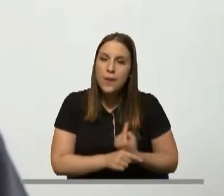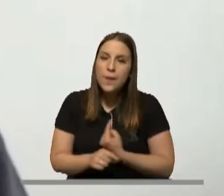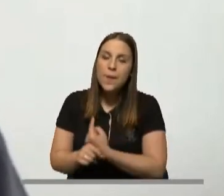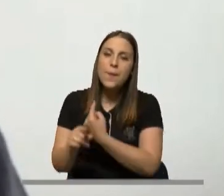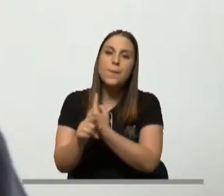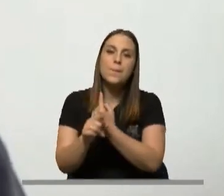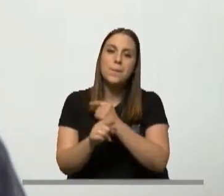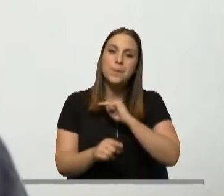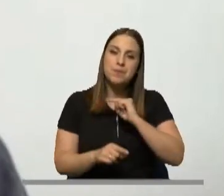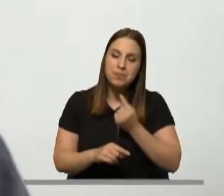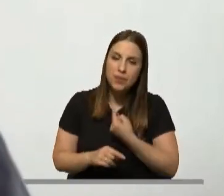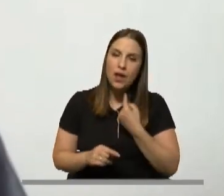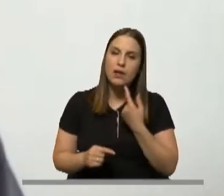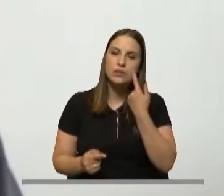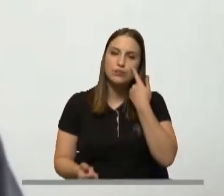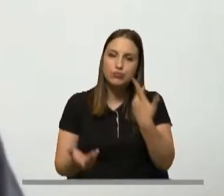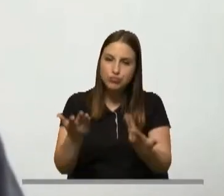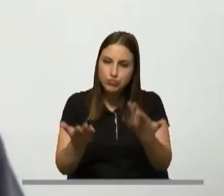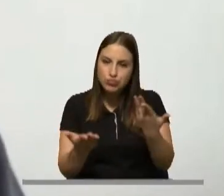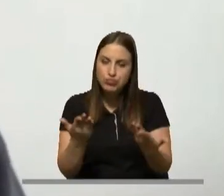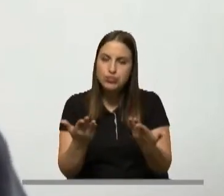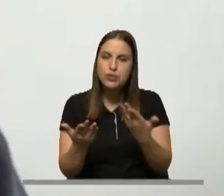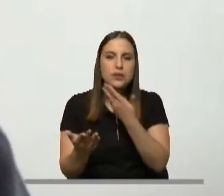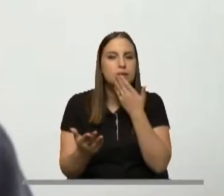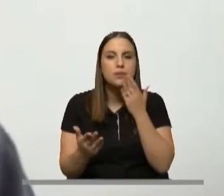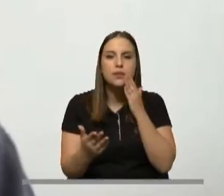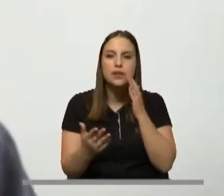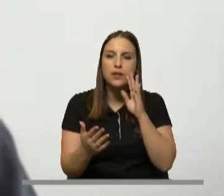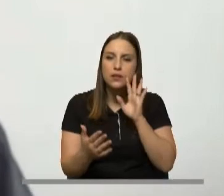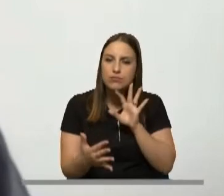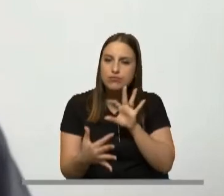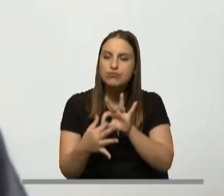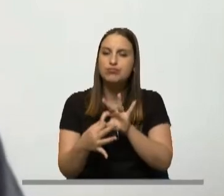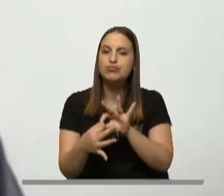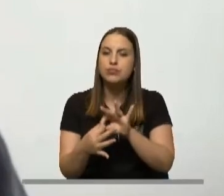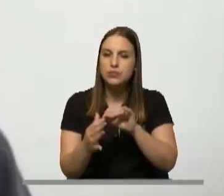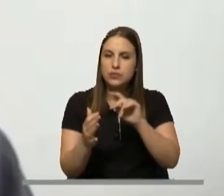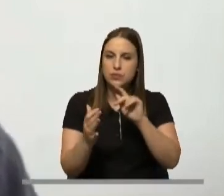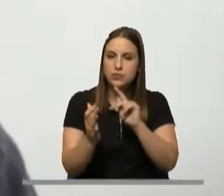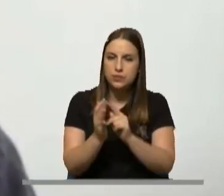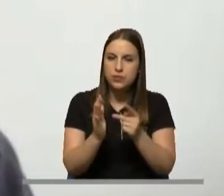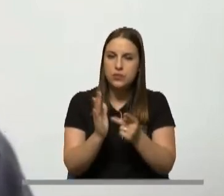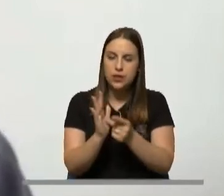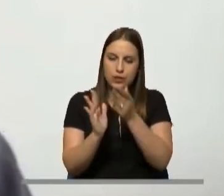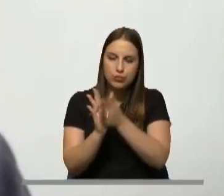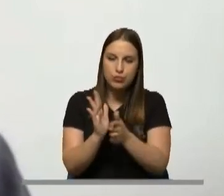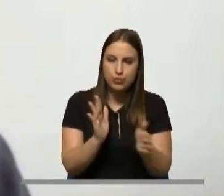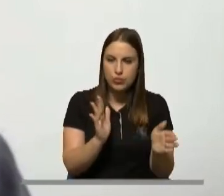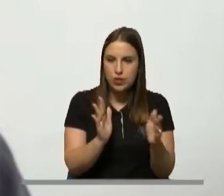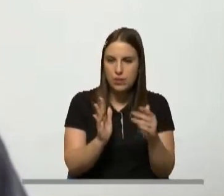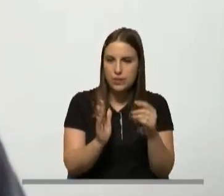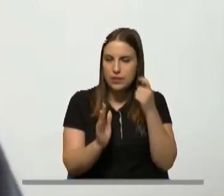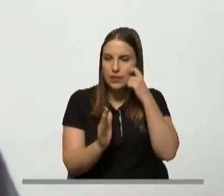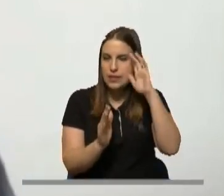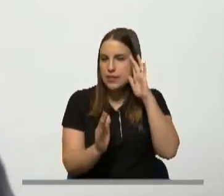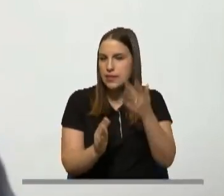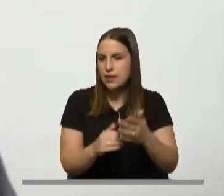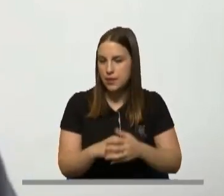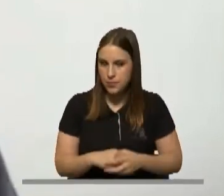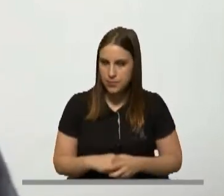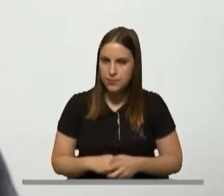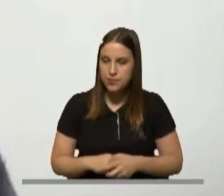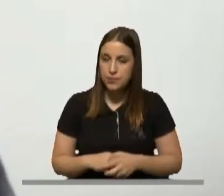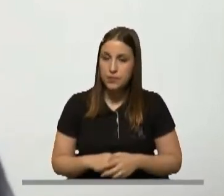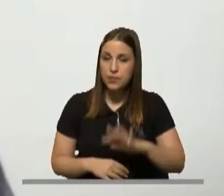be counterbalanced by a corresponding politicization of technical procedures. When